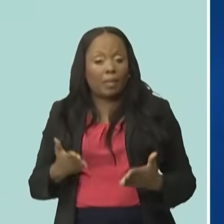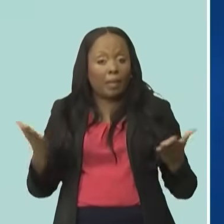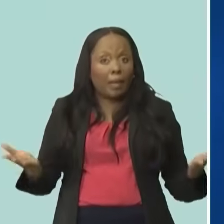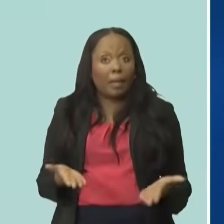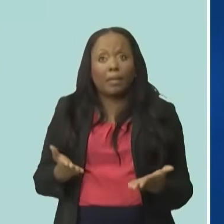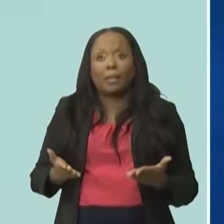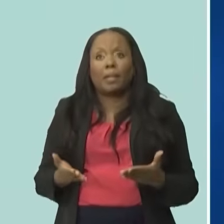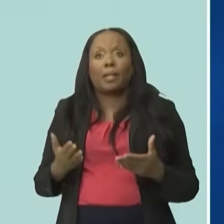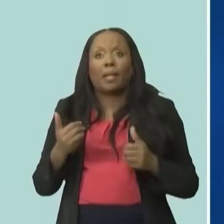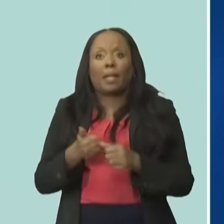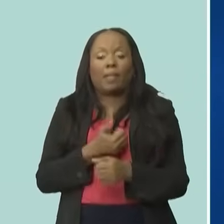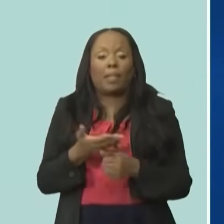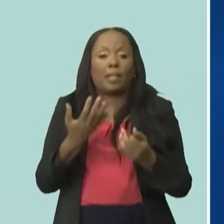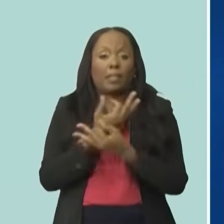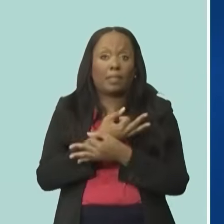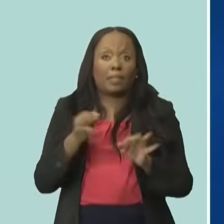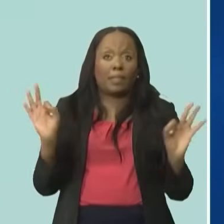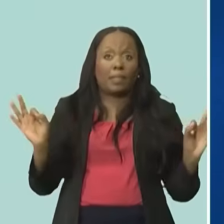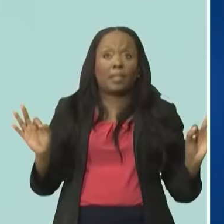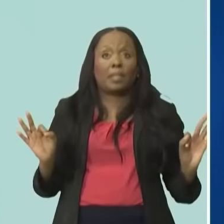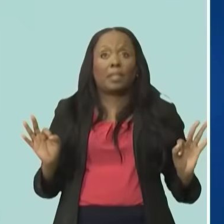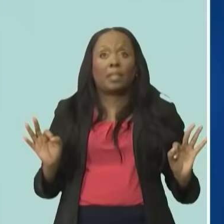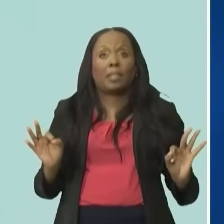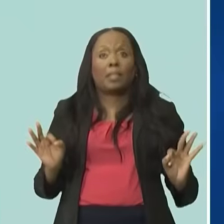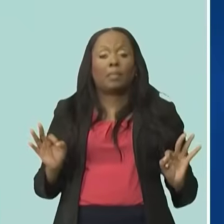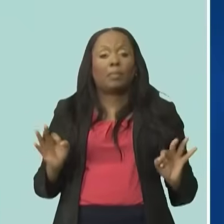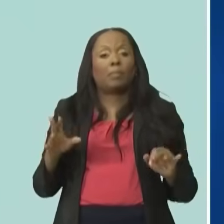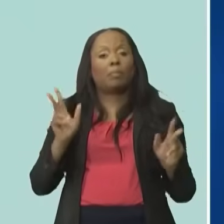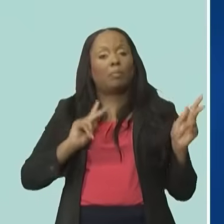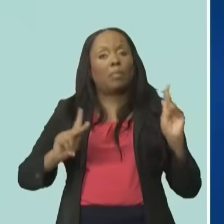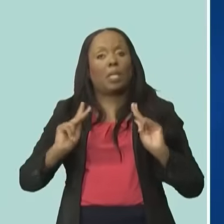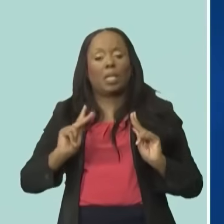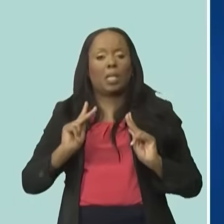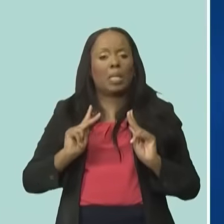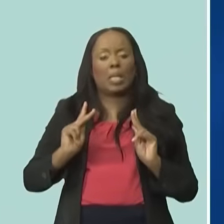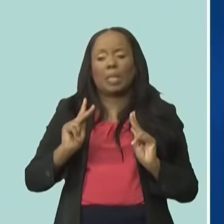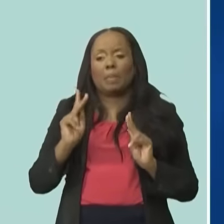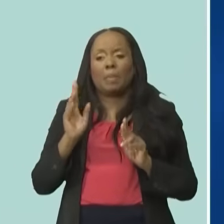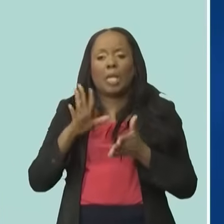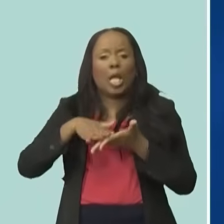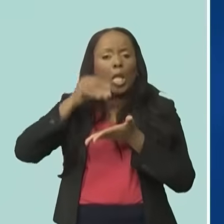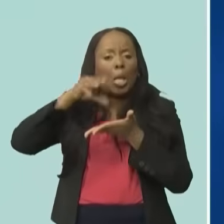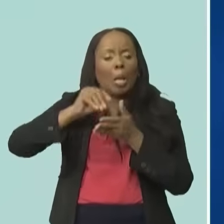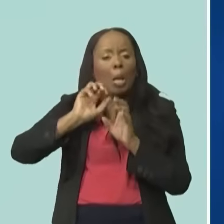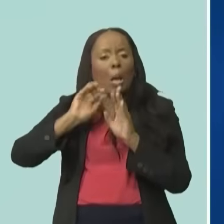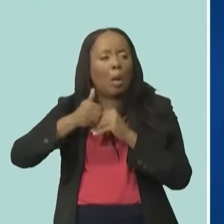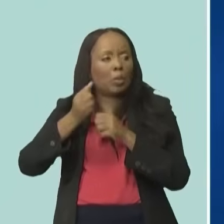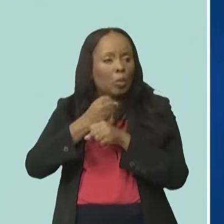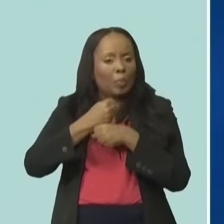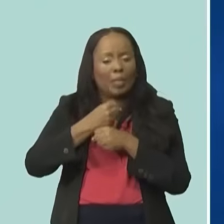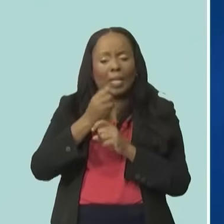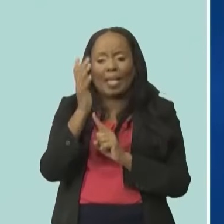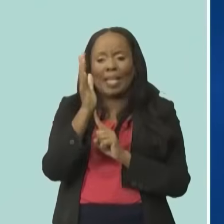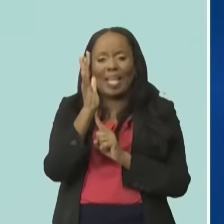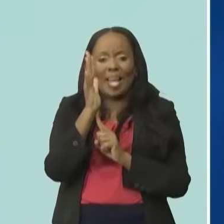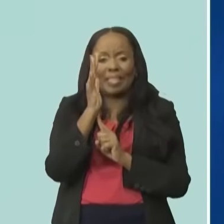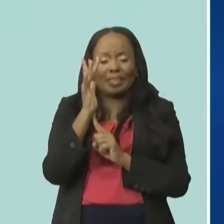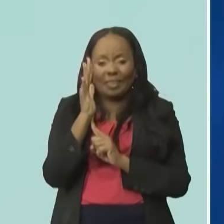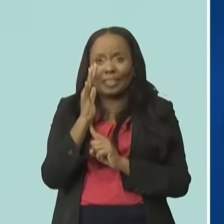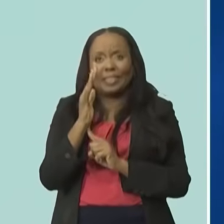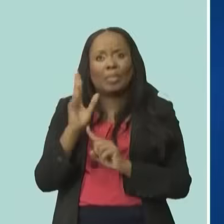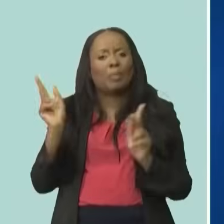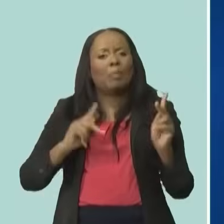Again, everything is free. We also had candle making. There's a number of different activities here just for the community to come out and chill in a